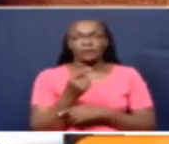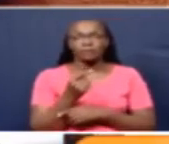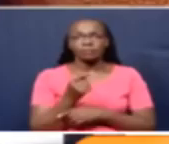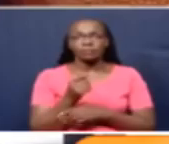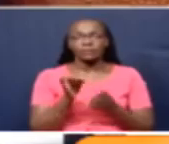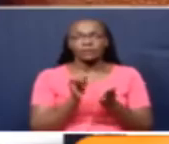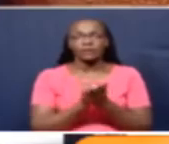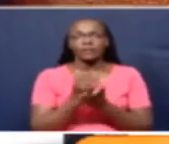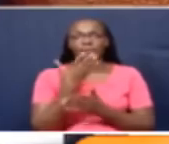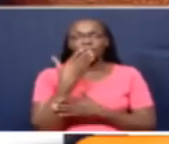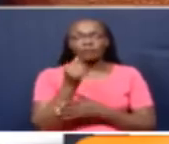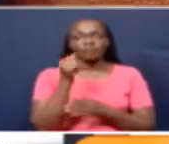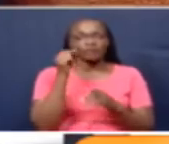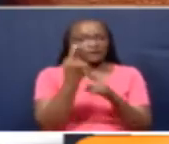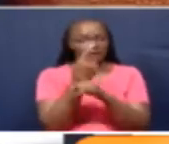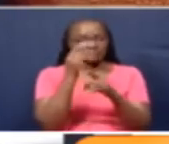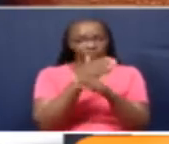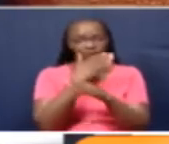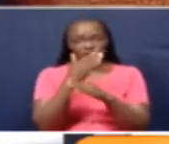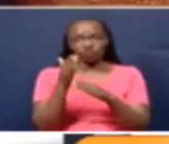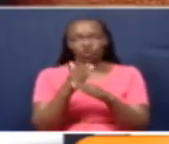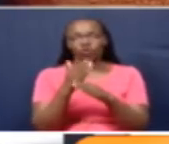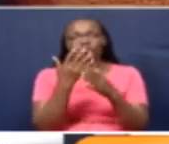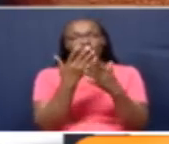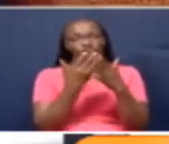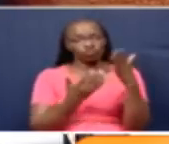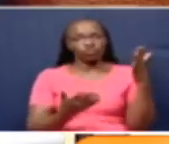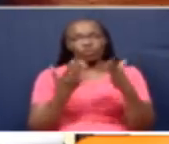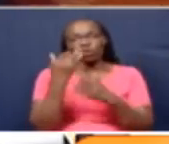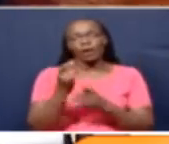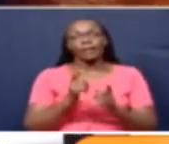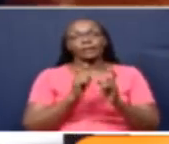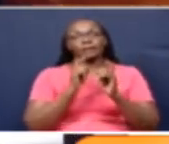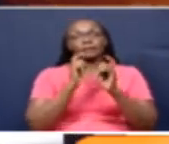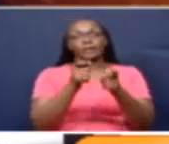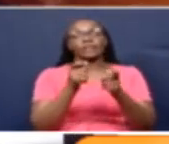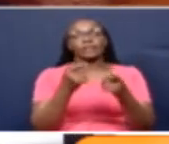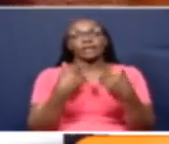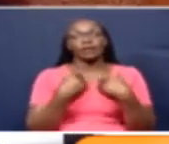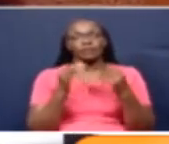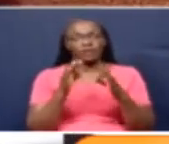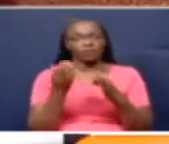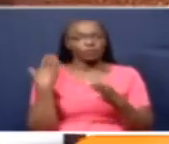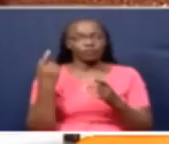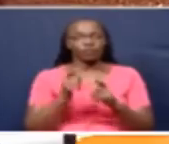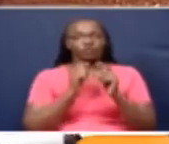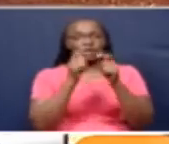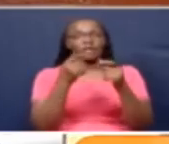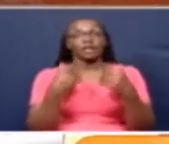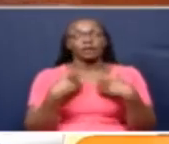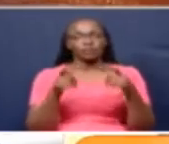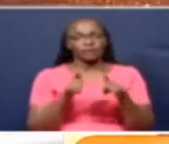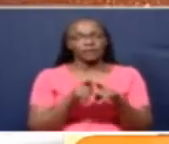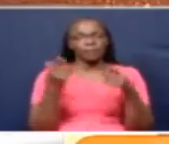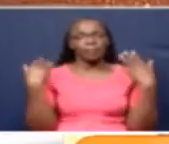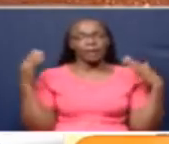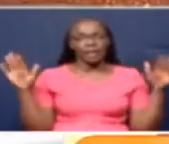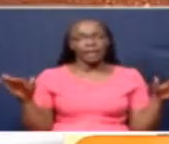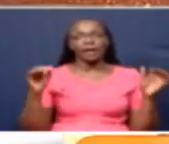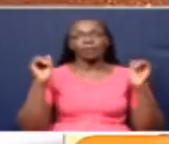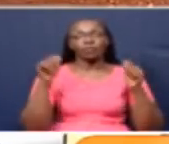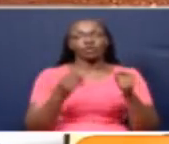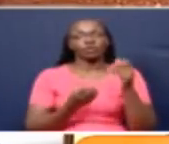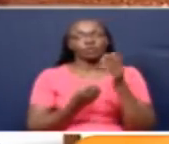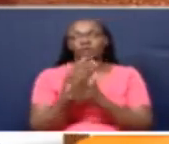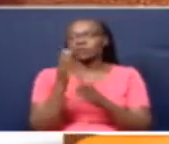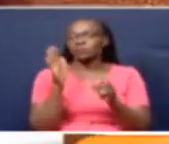500 songs. Countless. Countless. Because they're talented. Yeah. If you're as talented and you can bring out a song like Malaika, you can bring out other songs. He